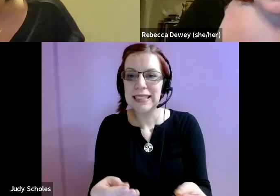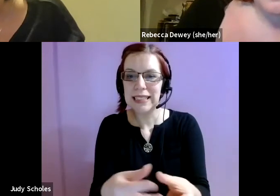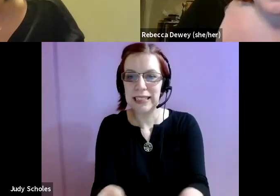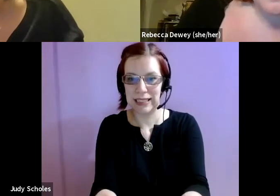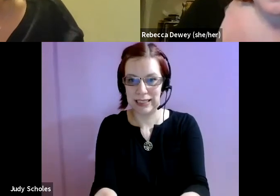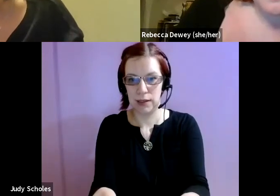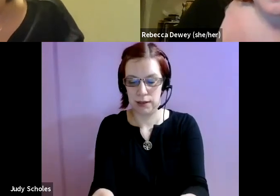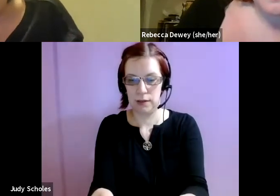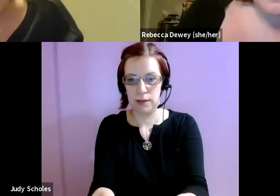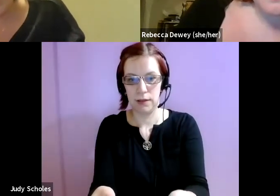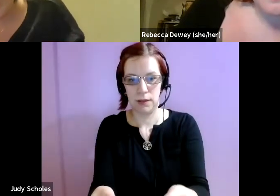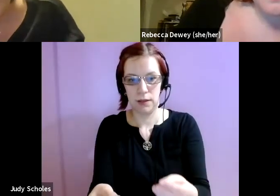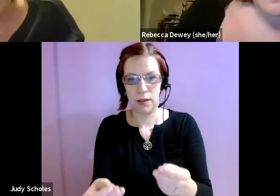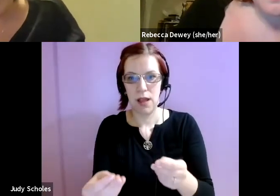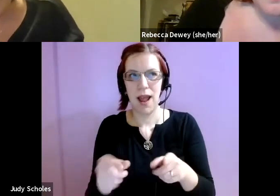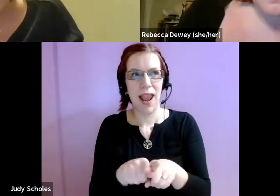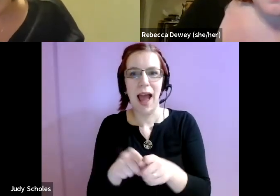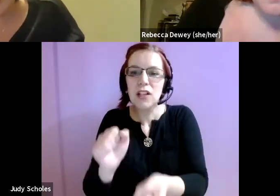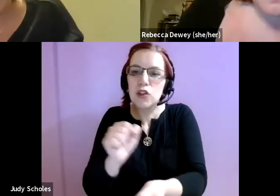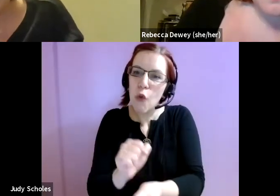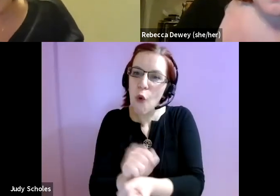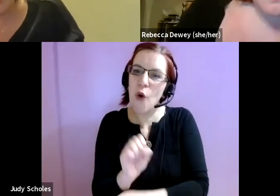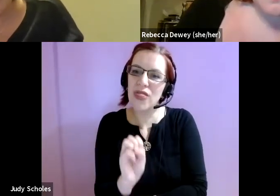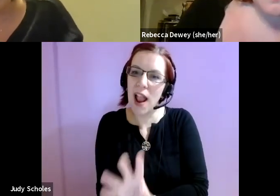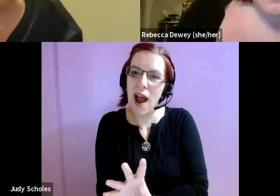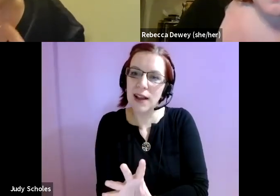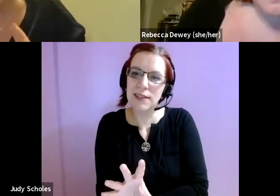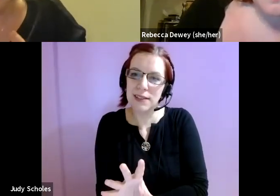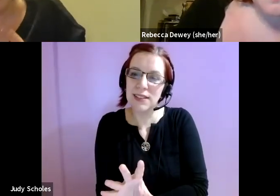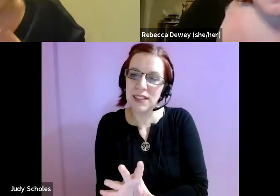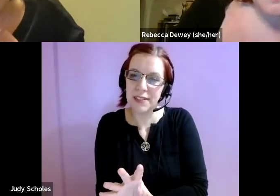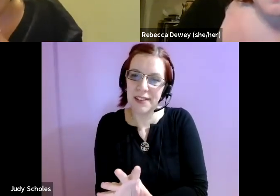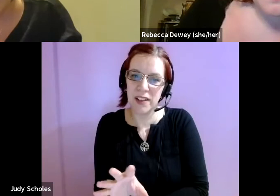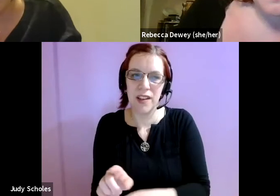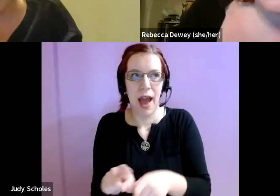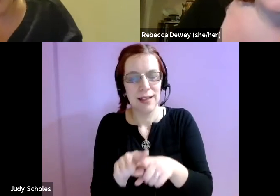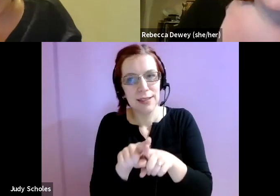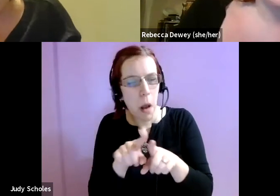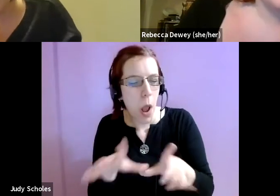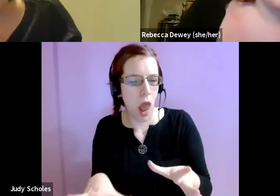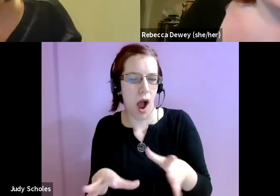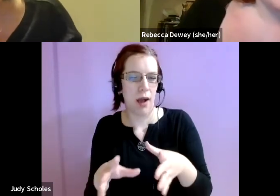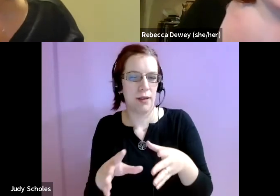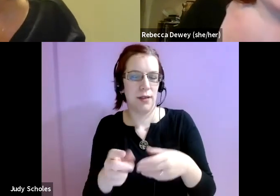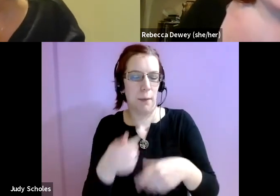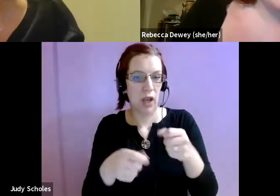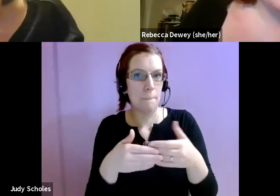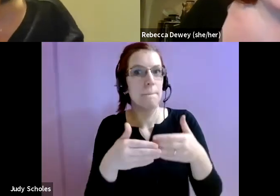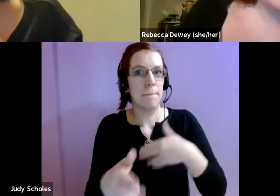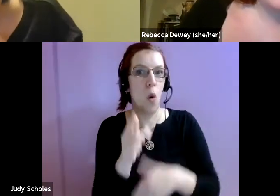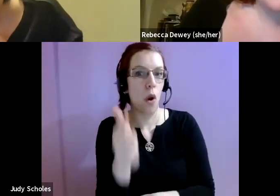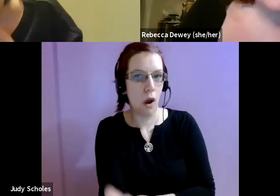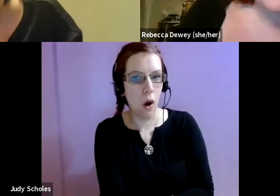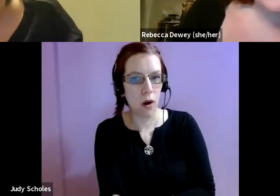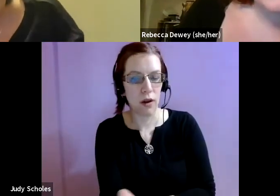detectors to store the light, which is kind of a bit like making them longer. We'd store the light for longer. But if you